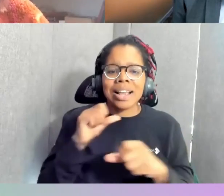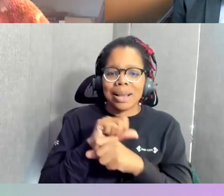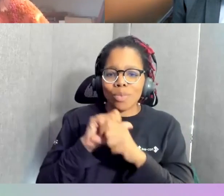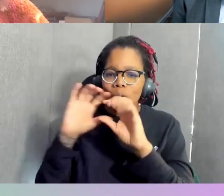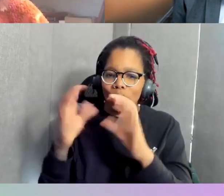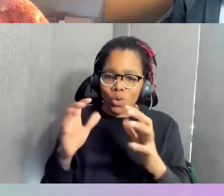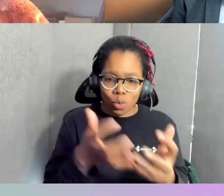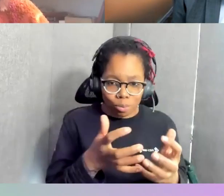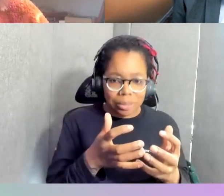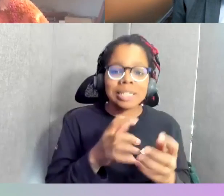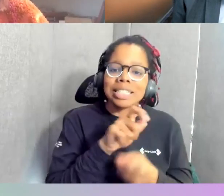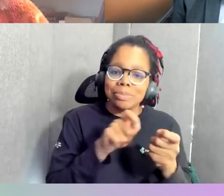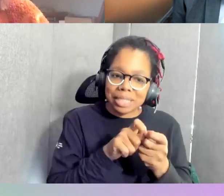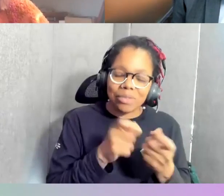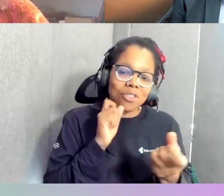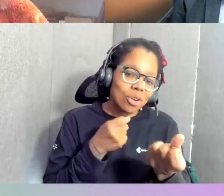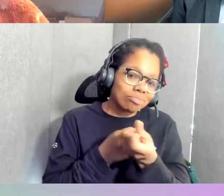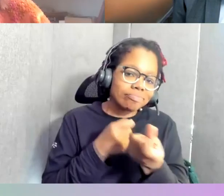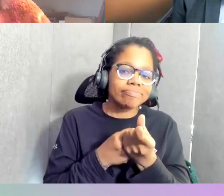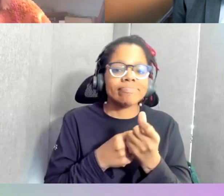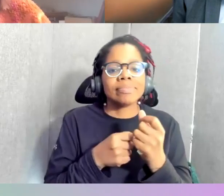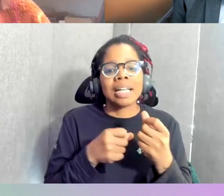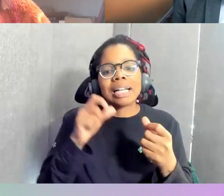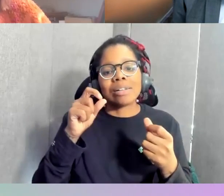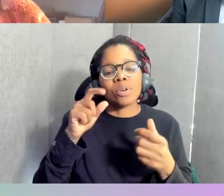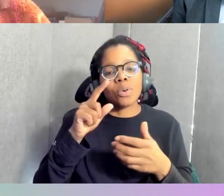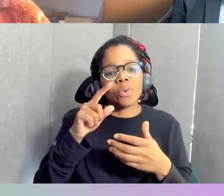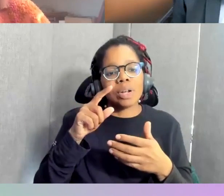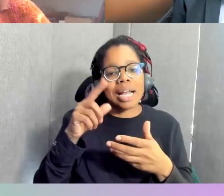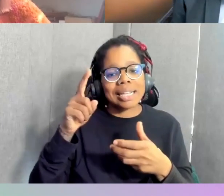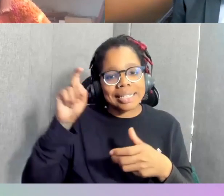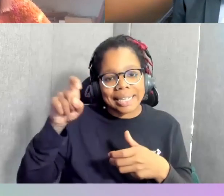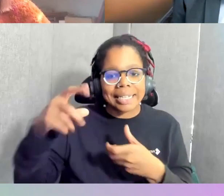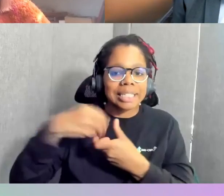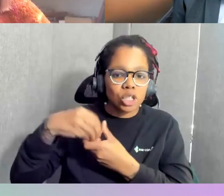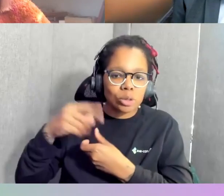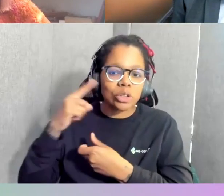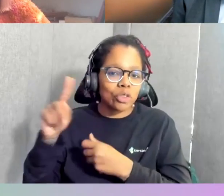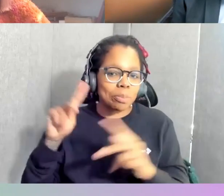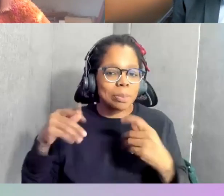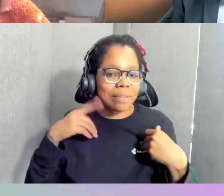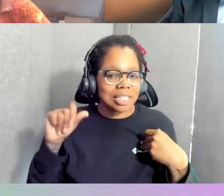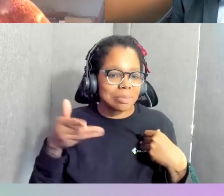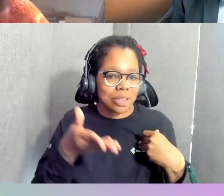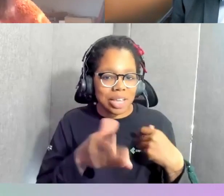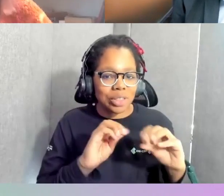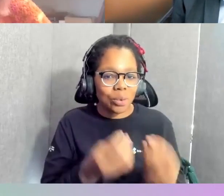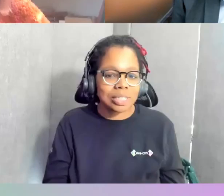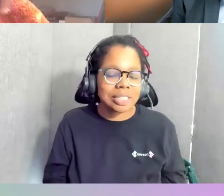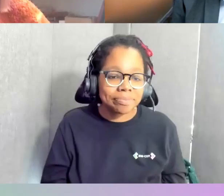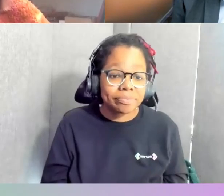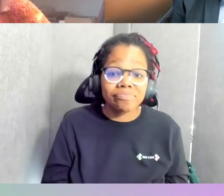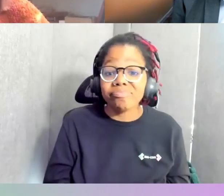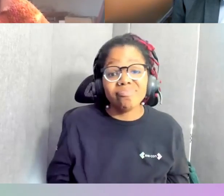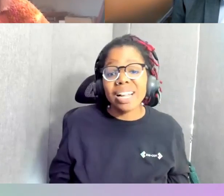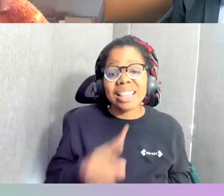groups specifically to promote the needs and inclusion of people with disabilities at that place. Those